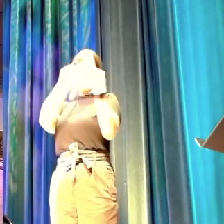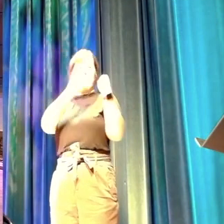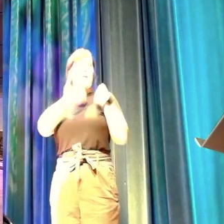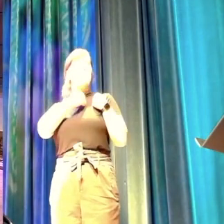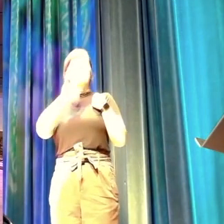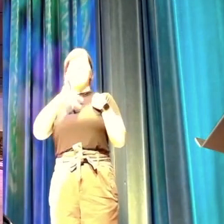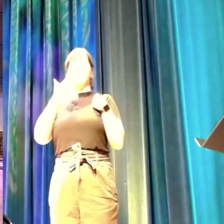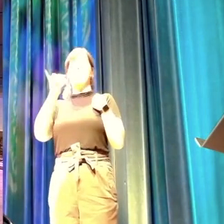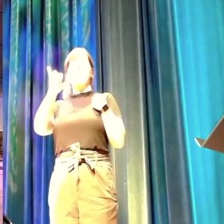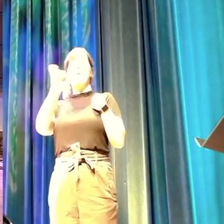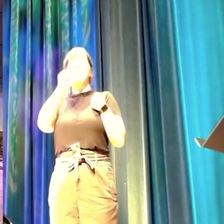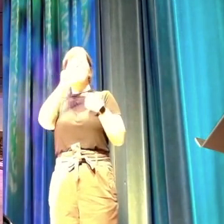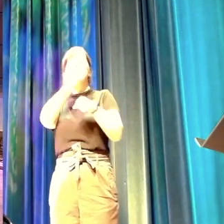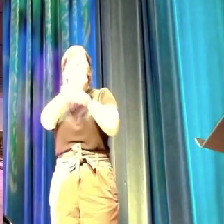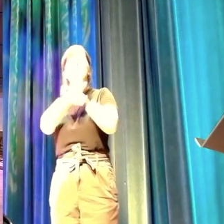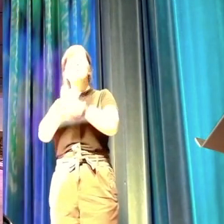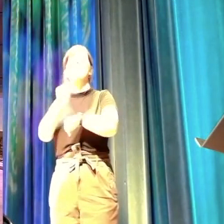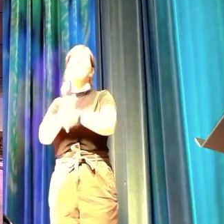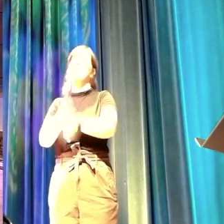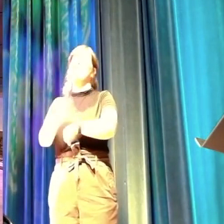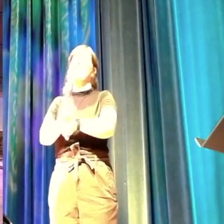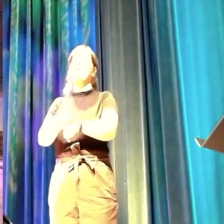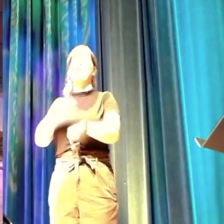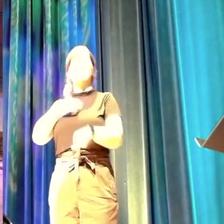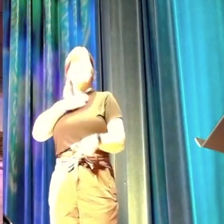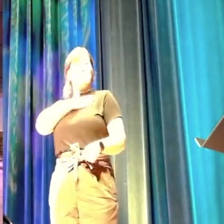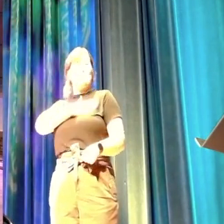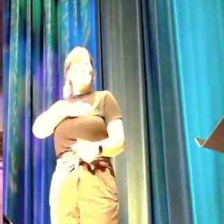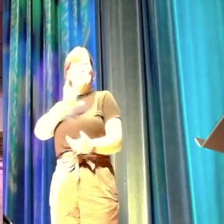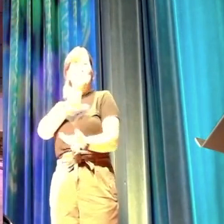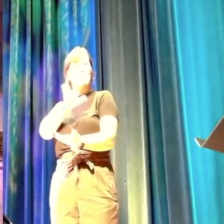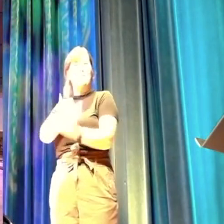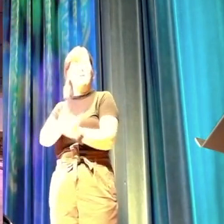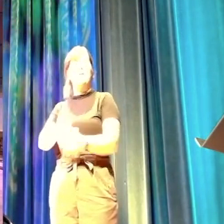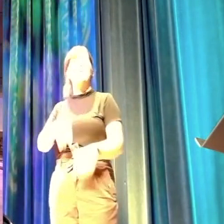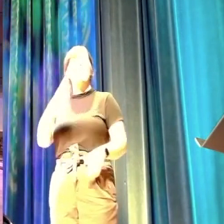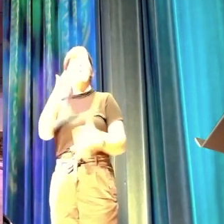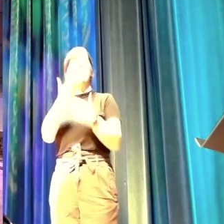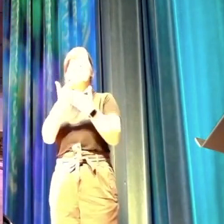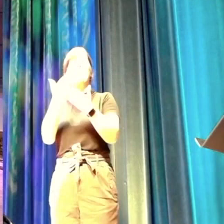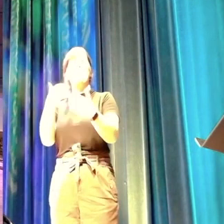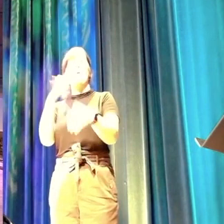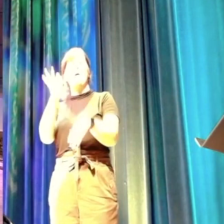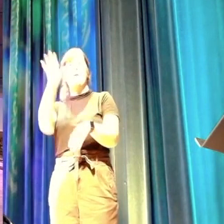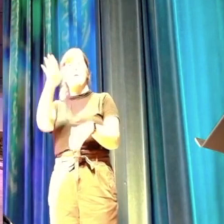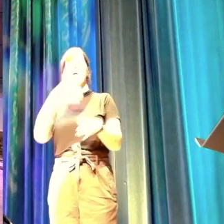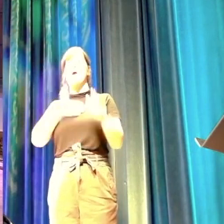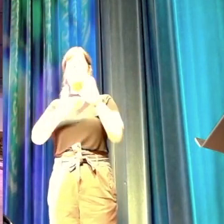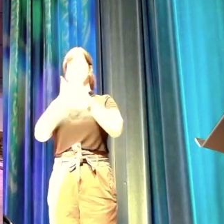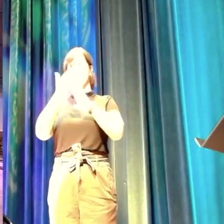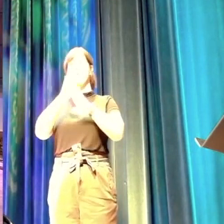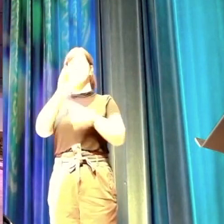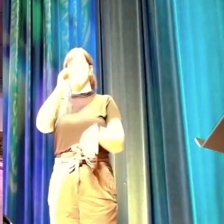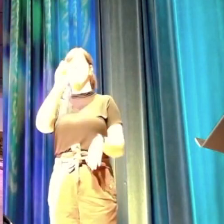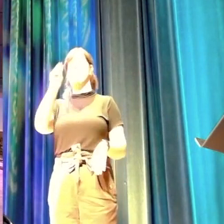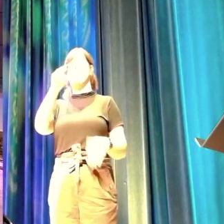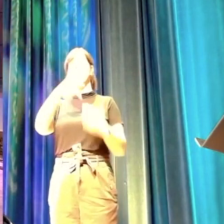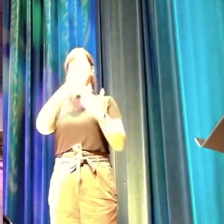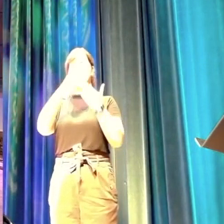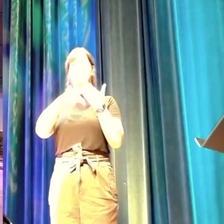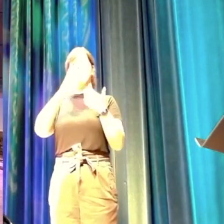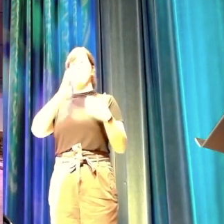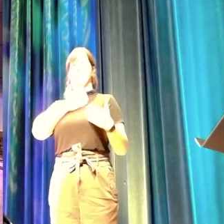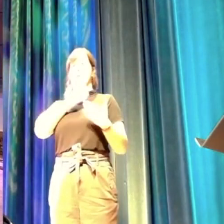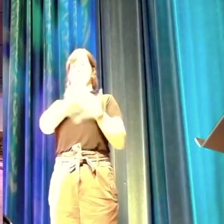I like to do every day, all day. And one more plug before I leave, I run University of Arkansas at Little